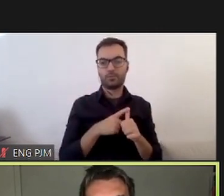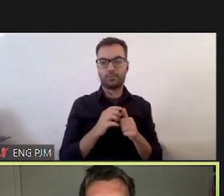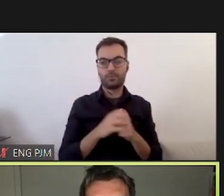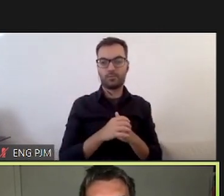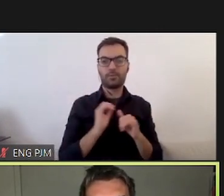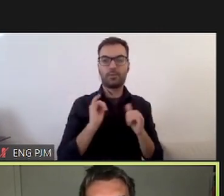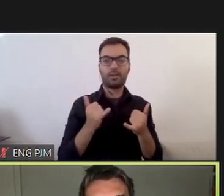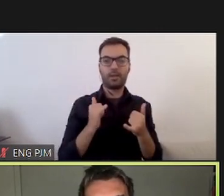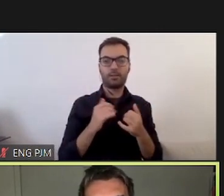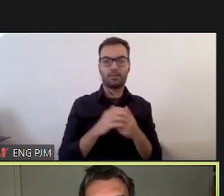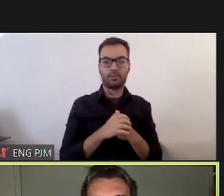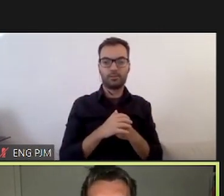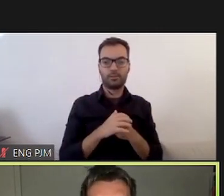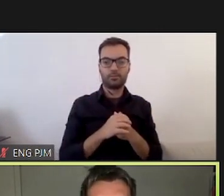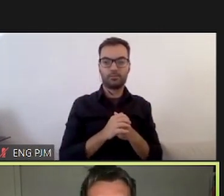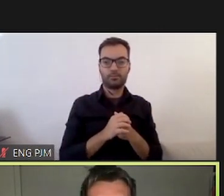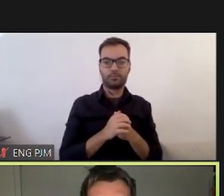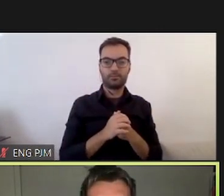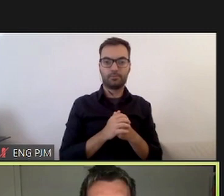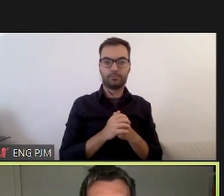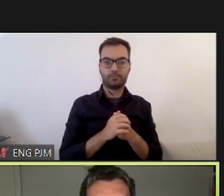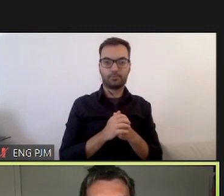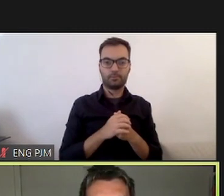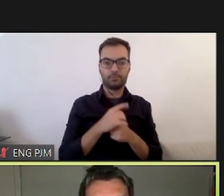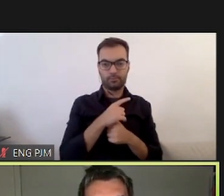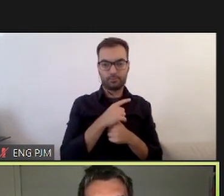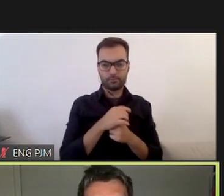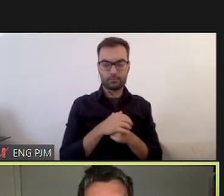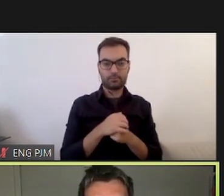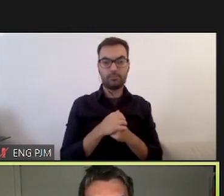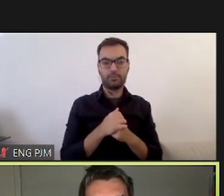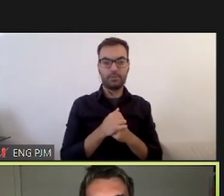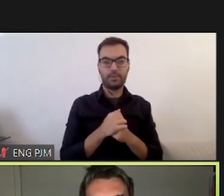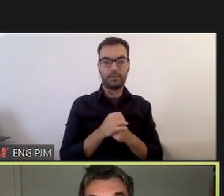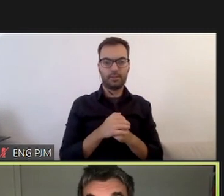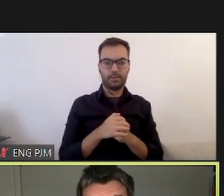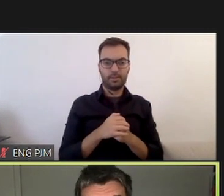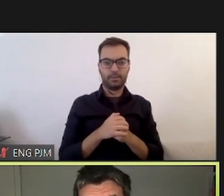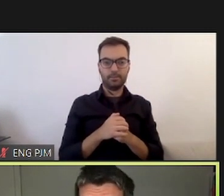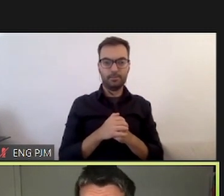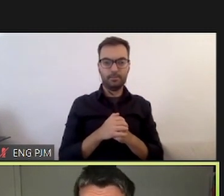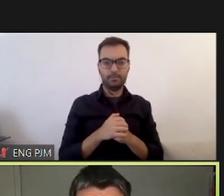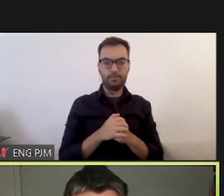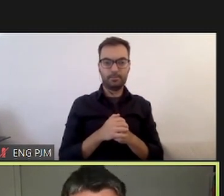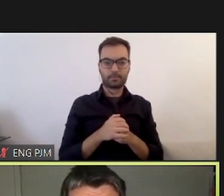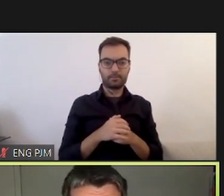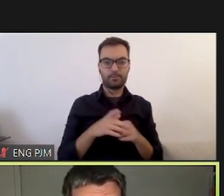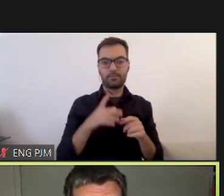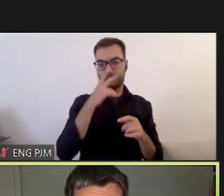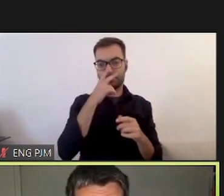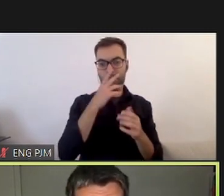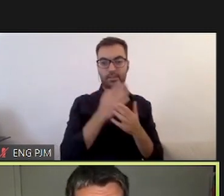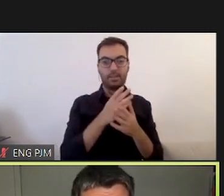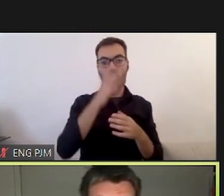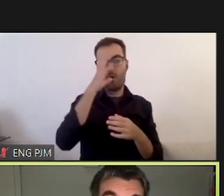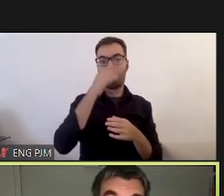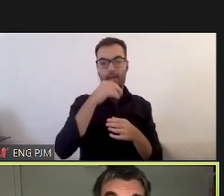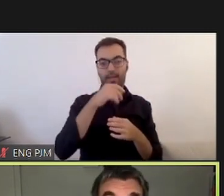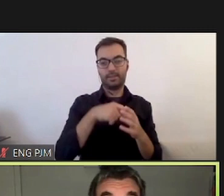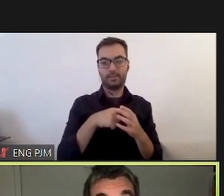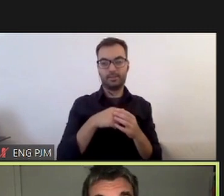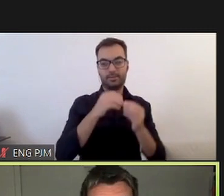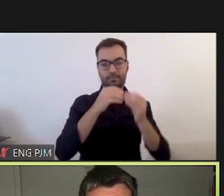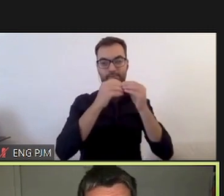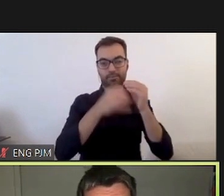to meet this non-text content. And you can see there is also, for only images, there